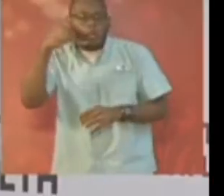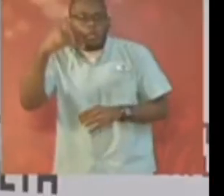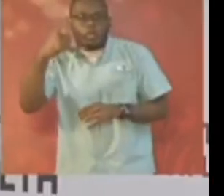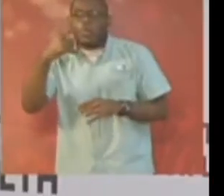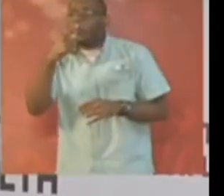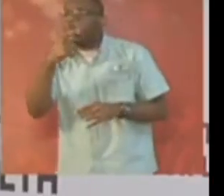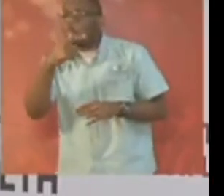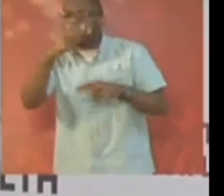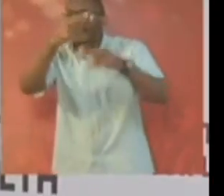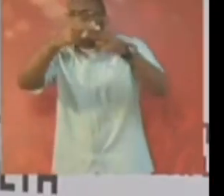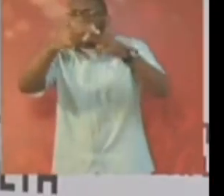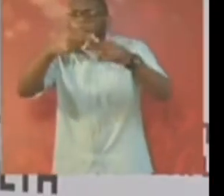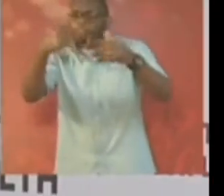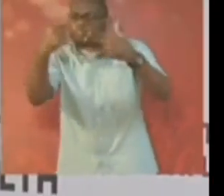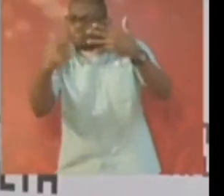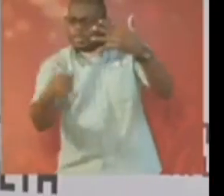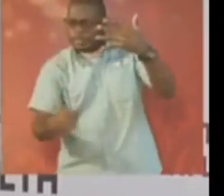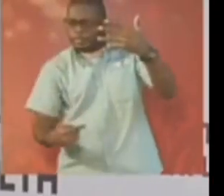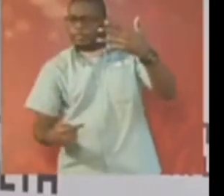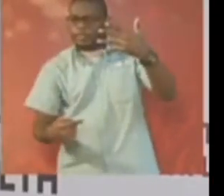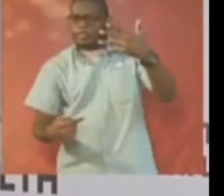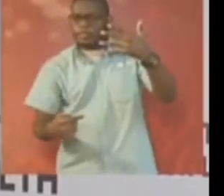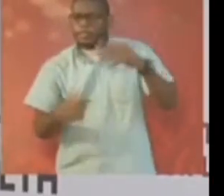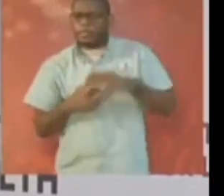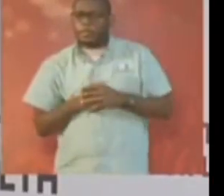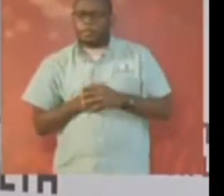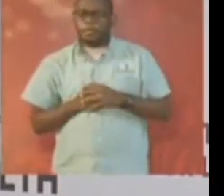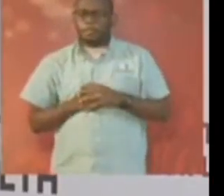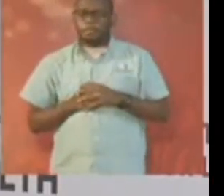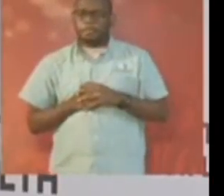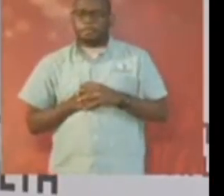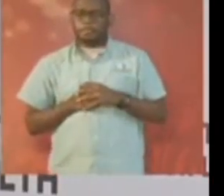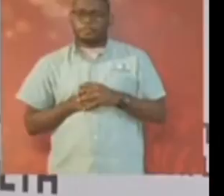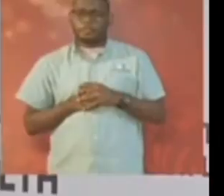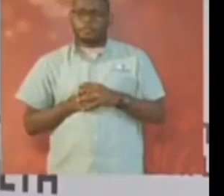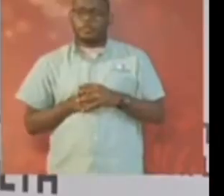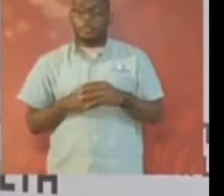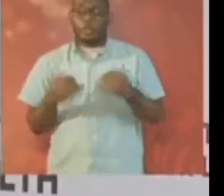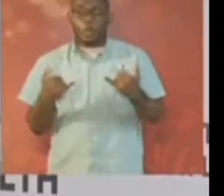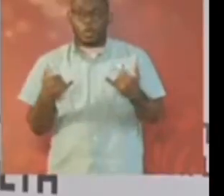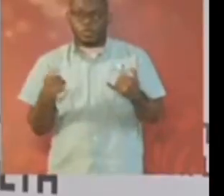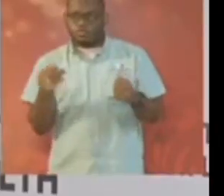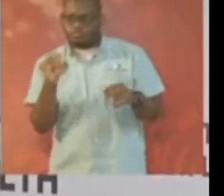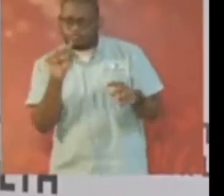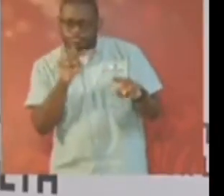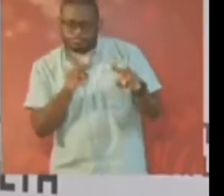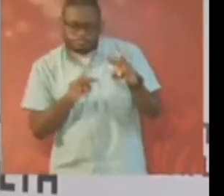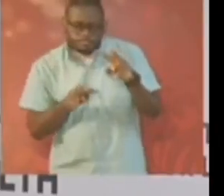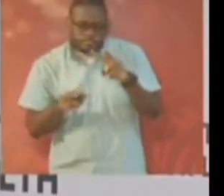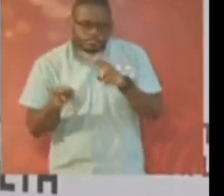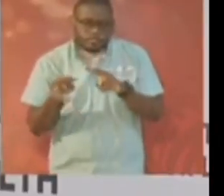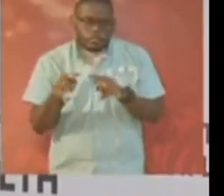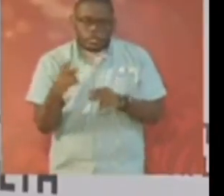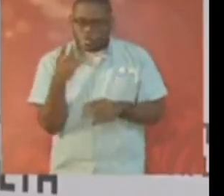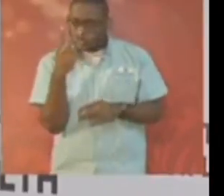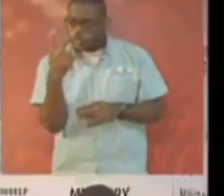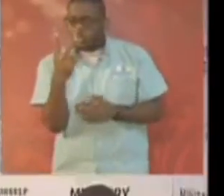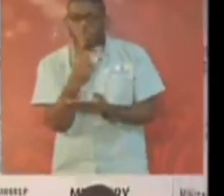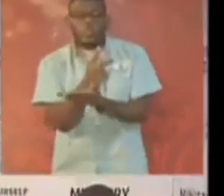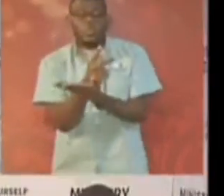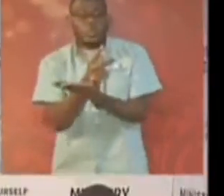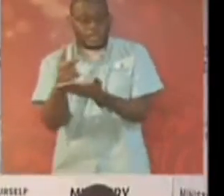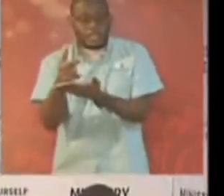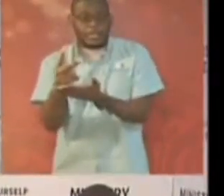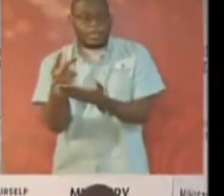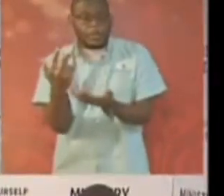monitor the potential occurrence of symptoms over the incubation period, which is another 2 weeks. Thank